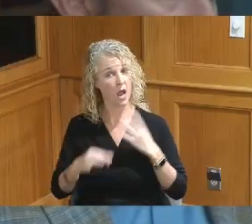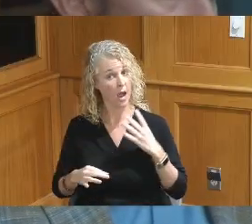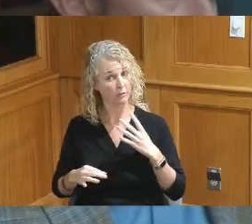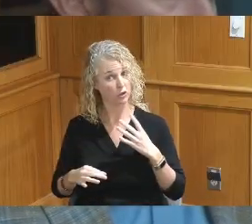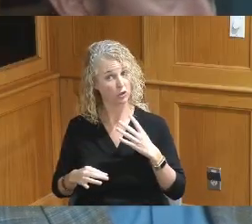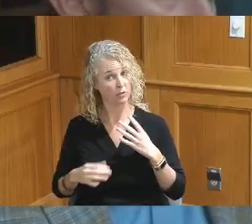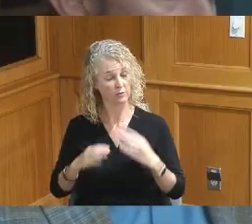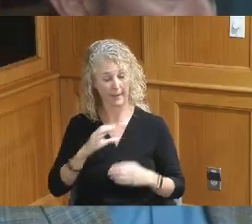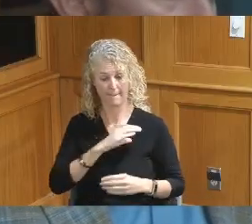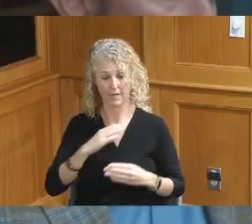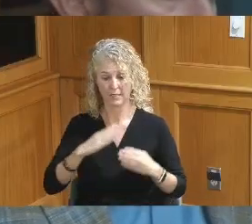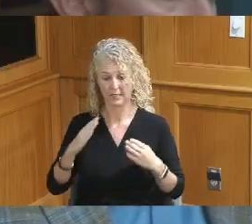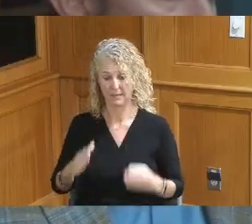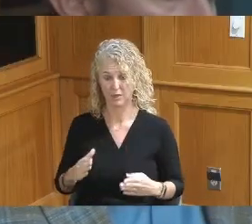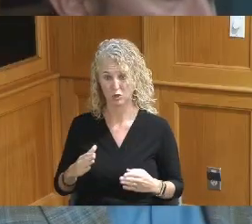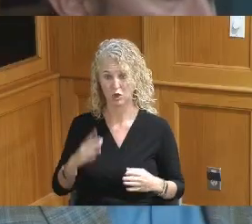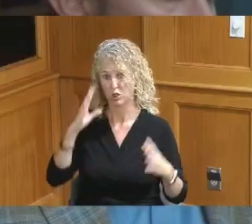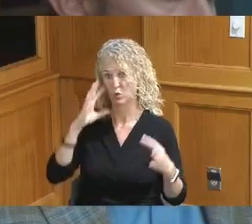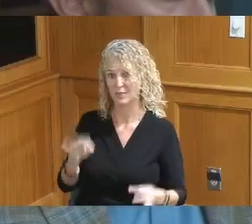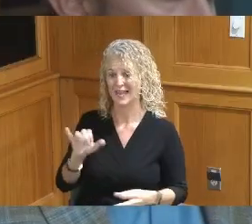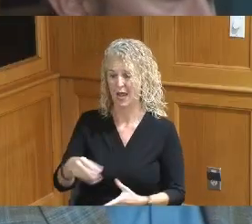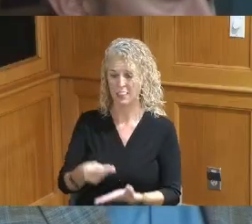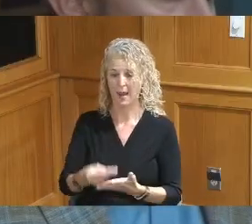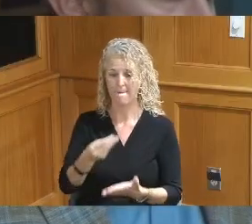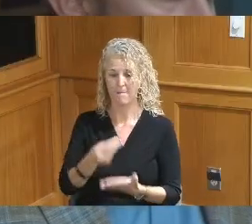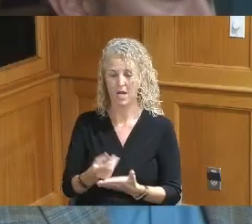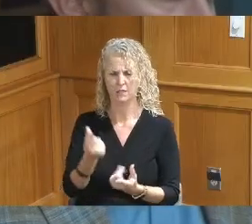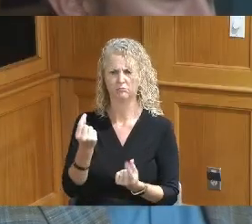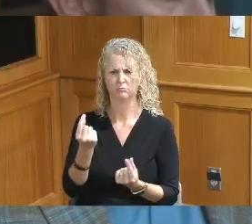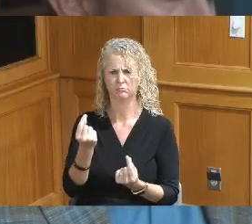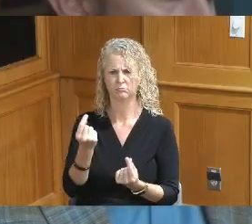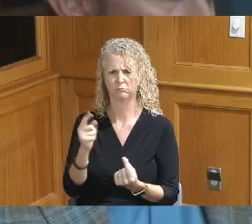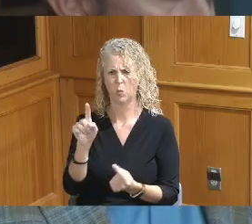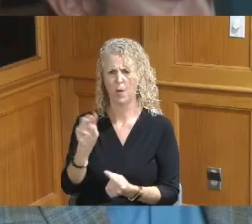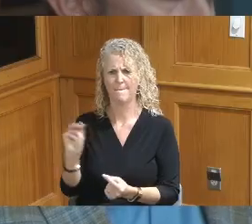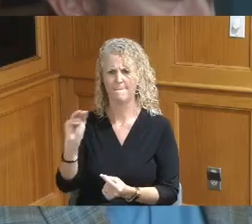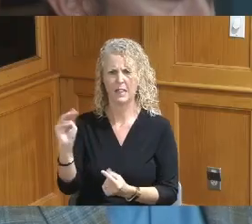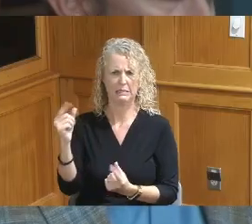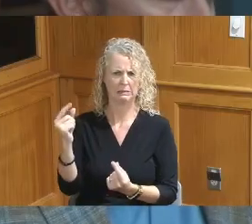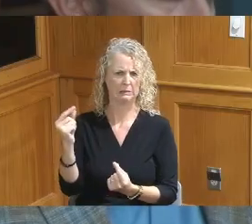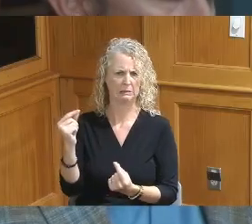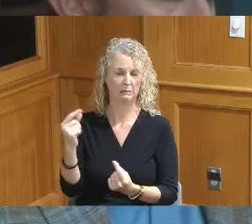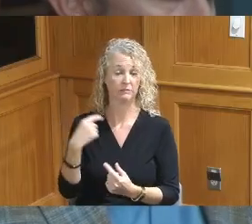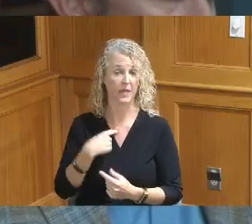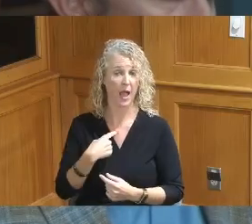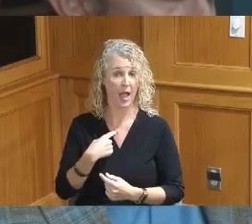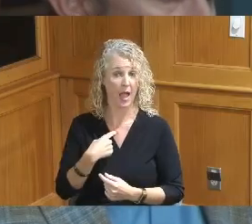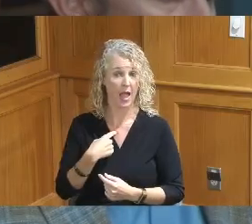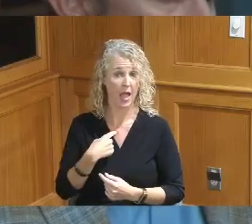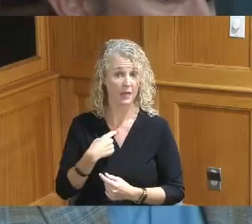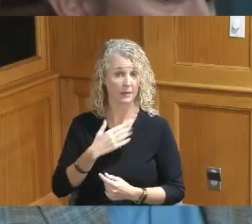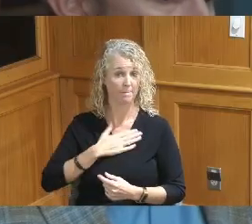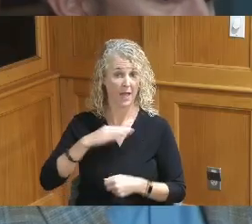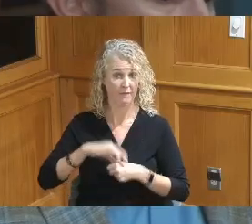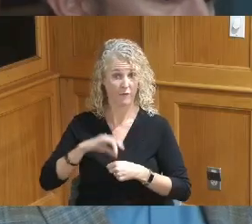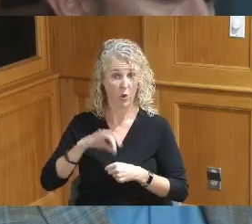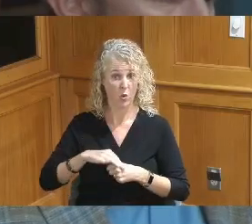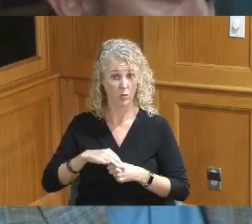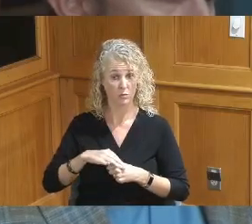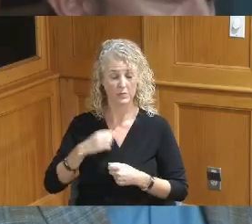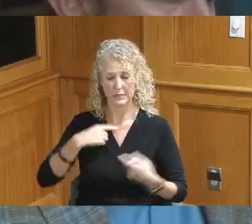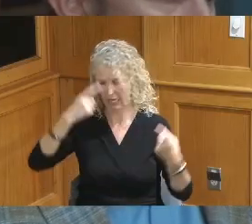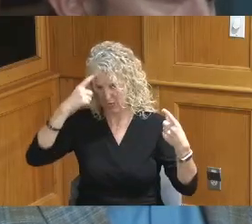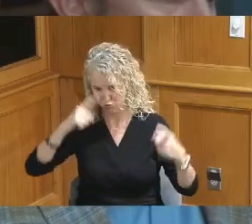a county commissioner to decide what I wanted to do with the $1 million. I, with my vote, said,